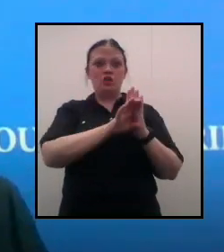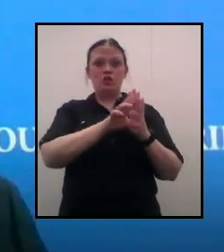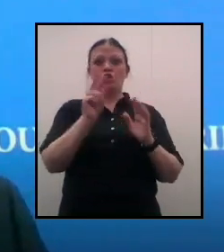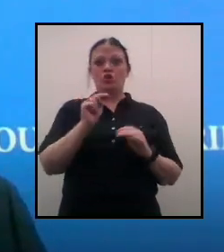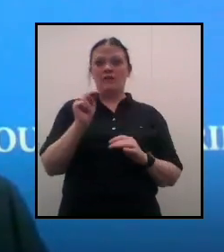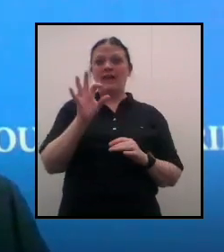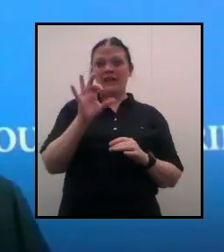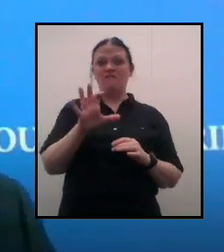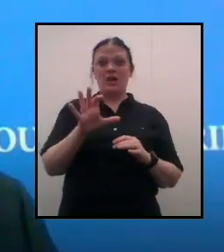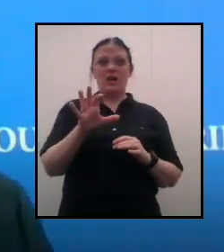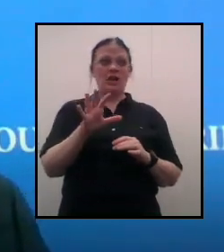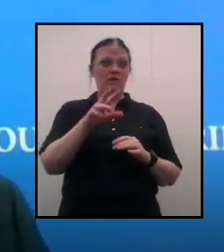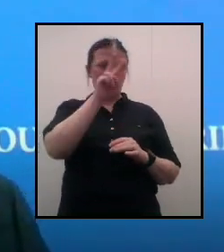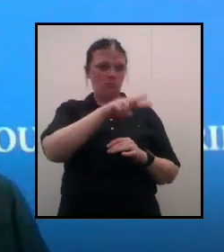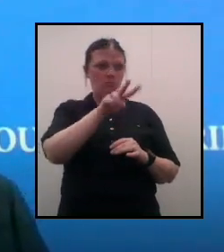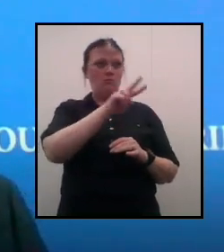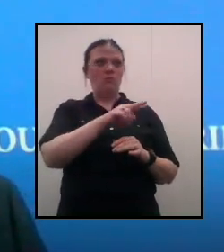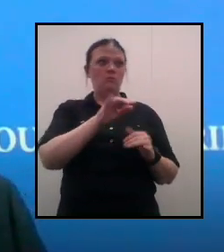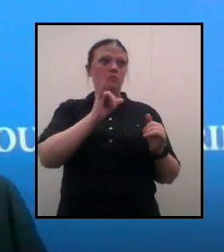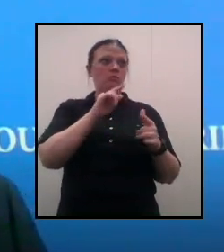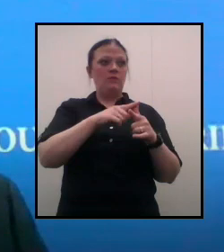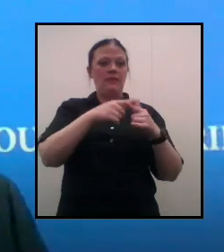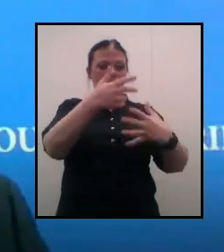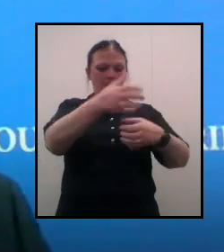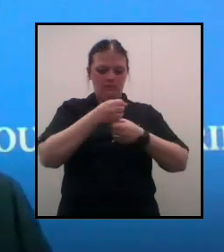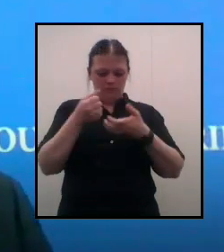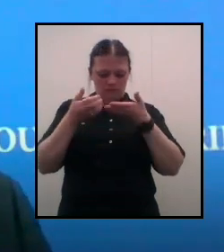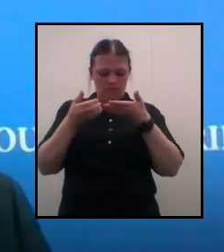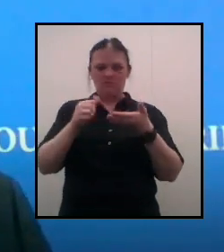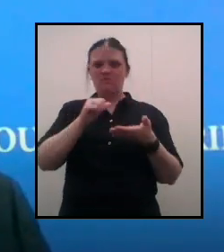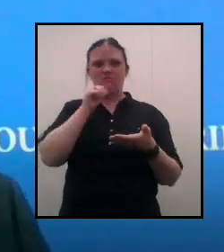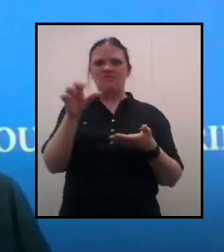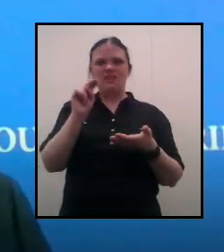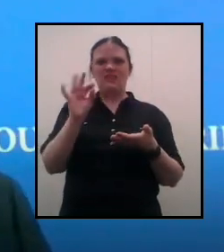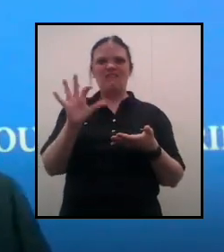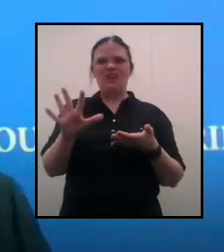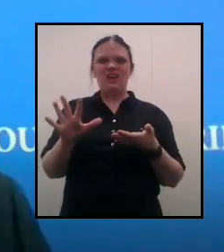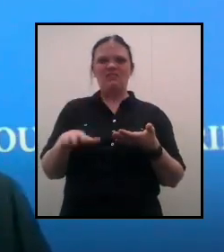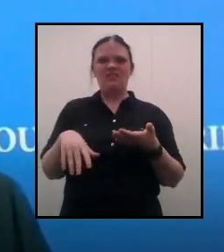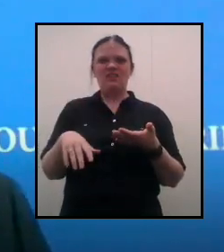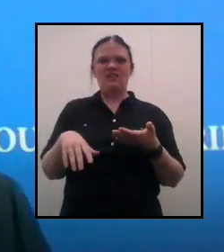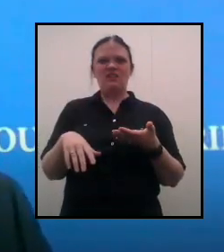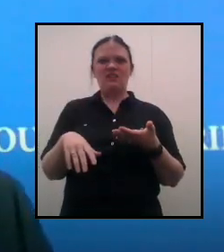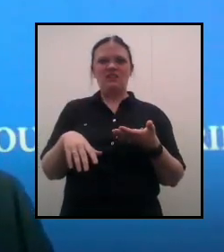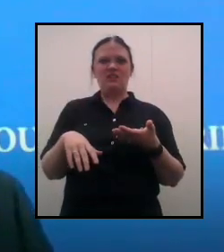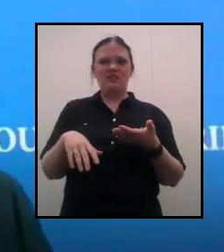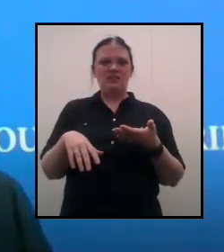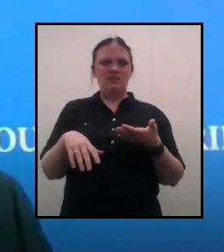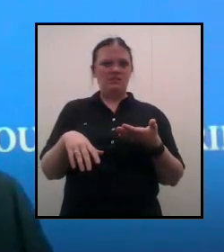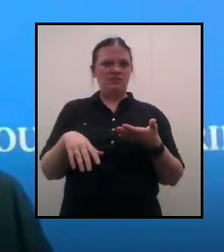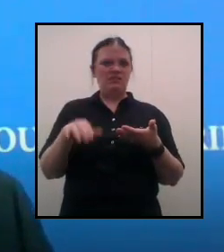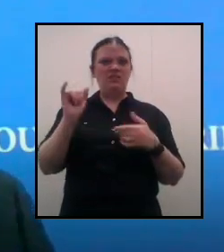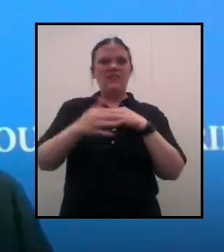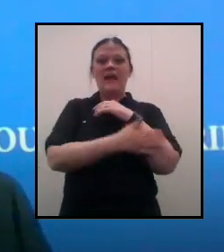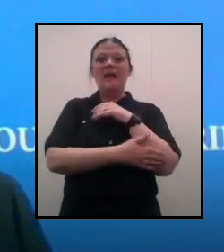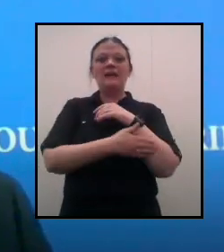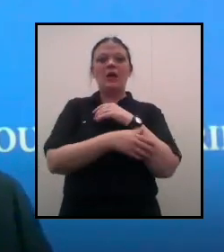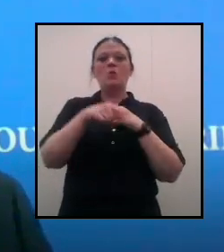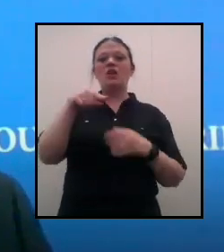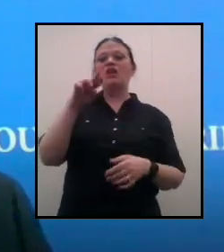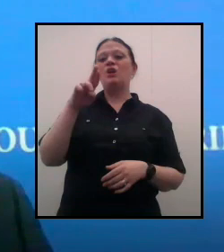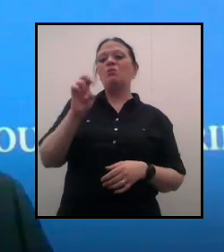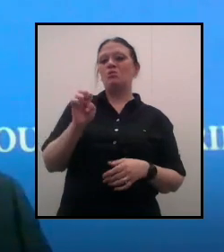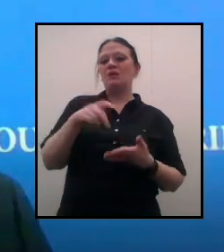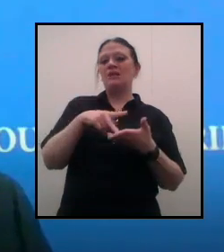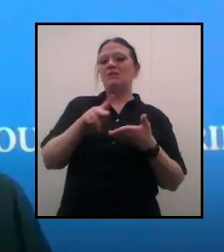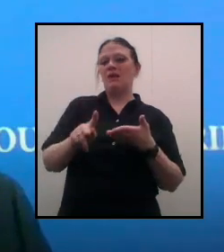the N95 mask was, and it was not an N95 mask. And that county prepaid some money,